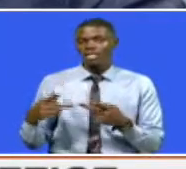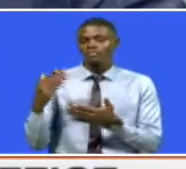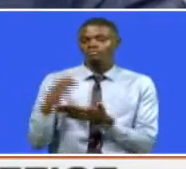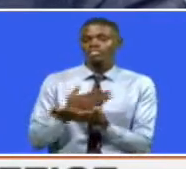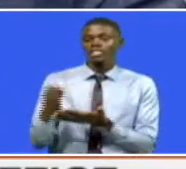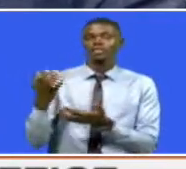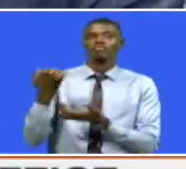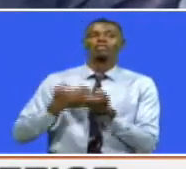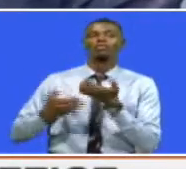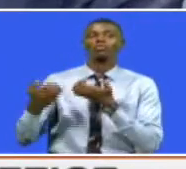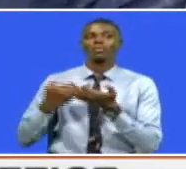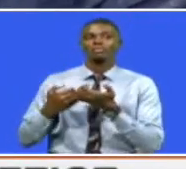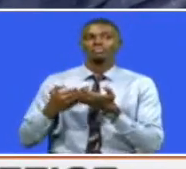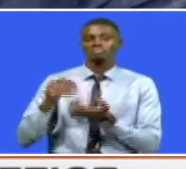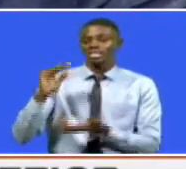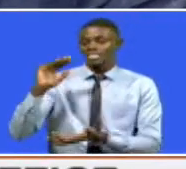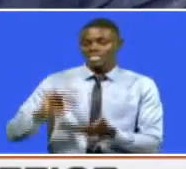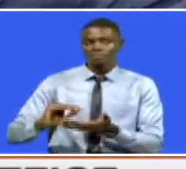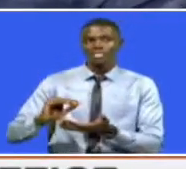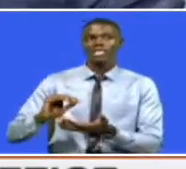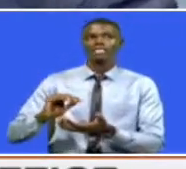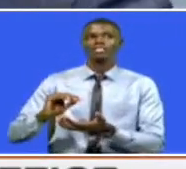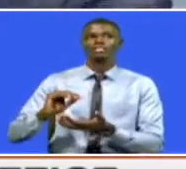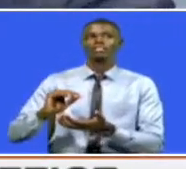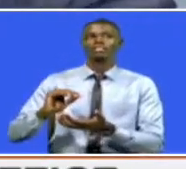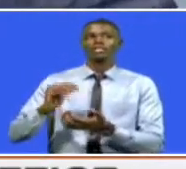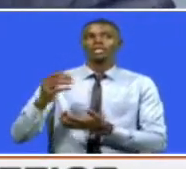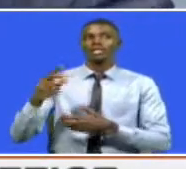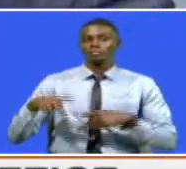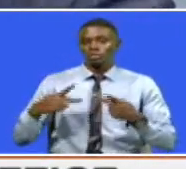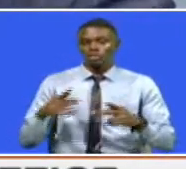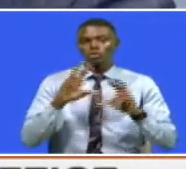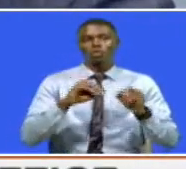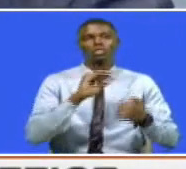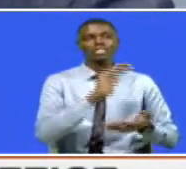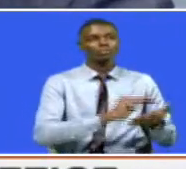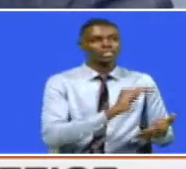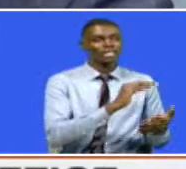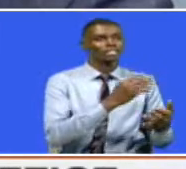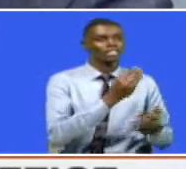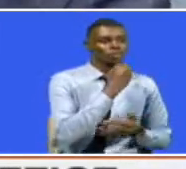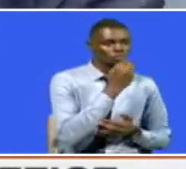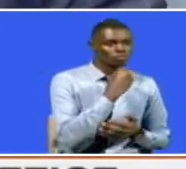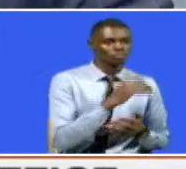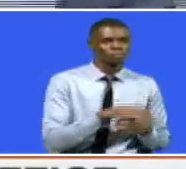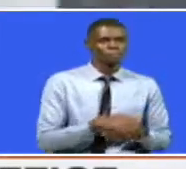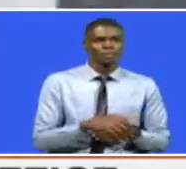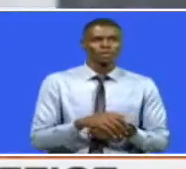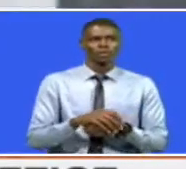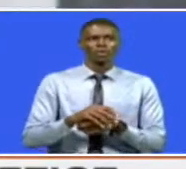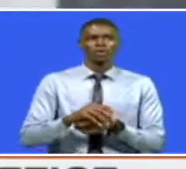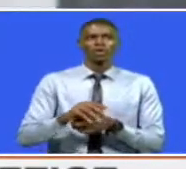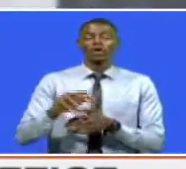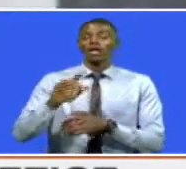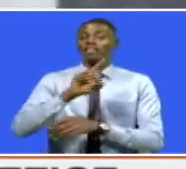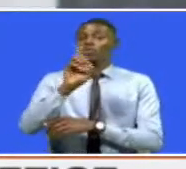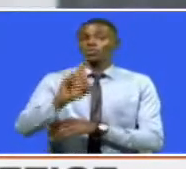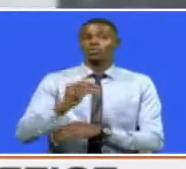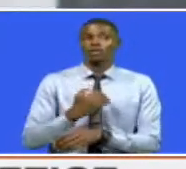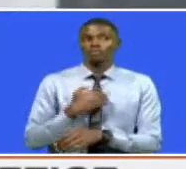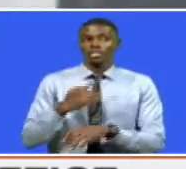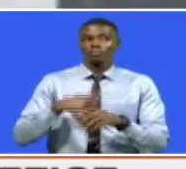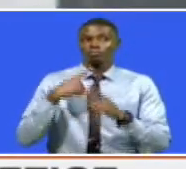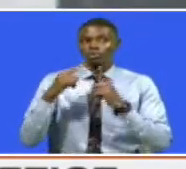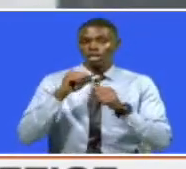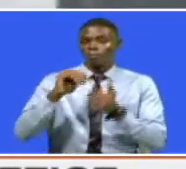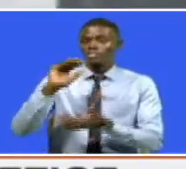economy. Subsidize production. Yeah. Don't subsidize consumption, because it is not sustainable. The question that many will have is, you know, when you talk